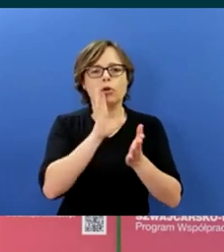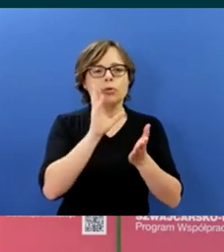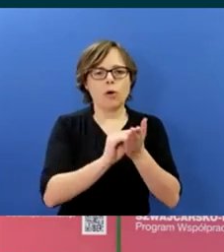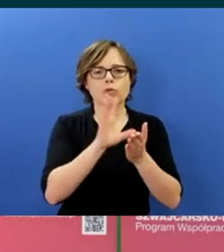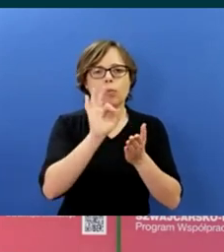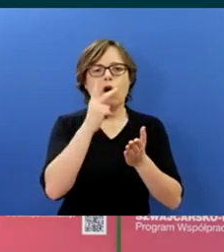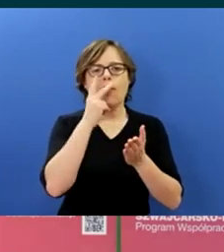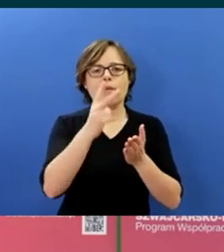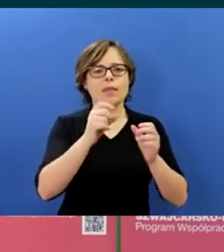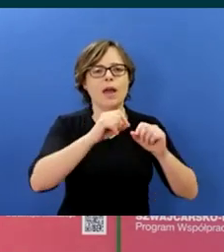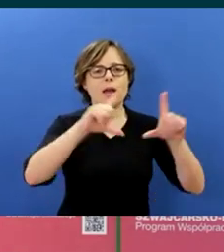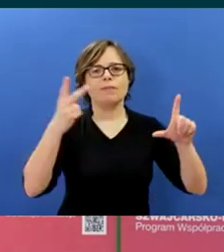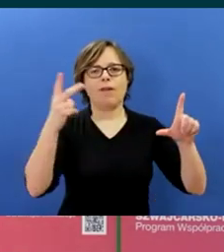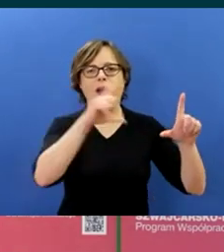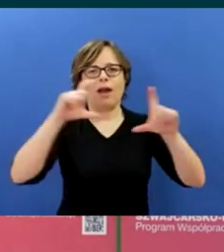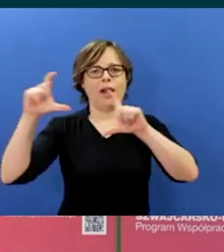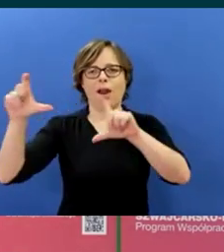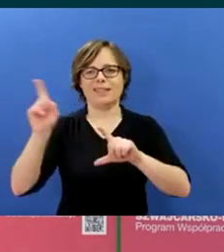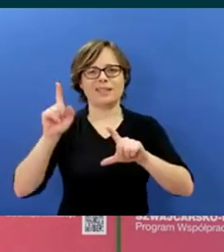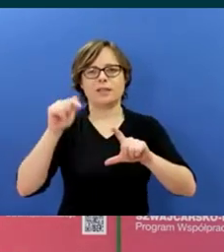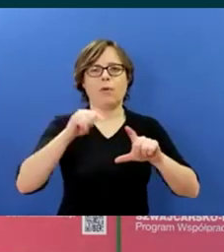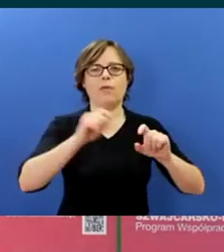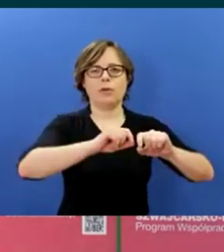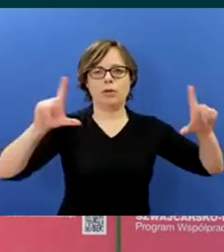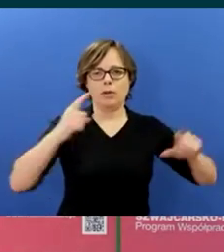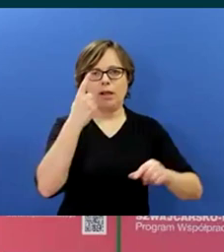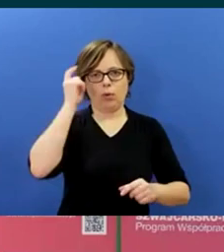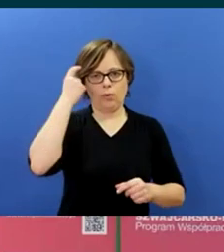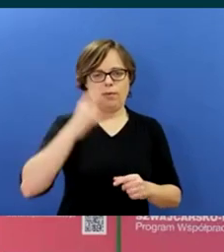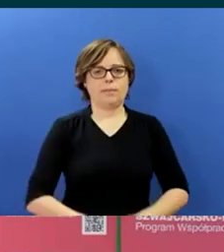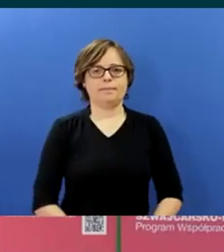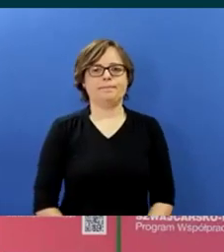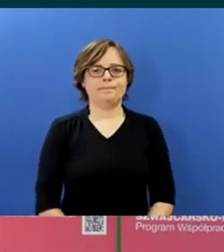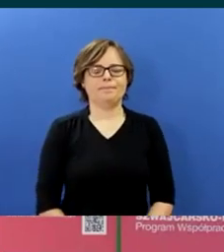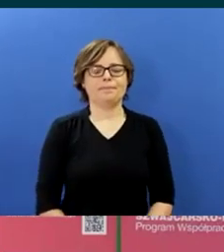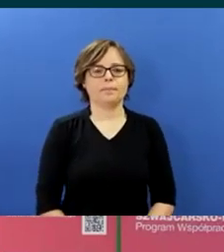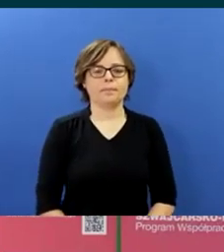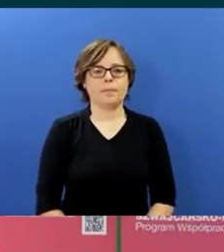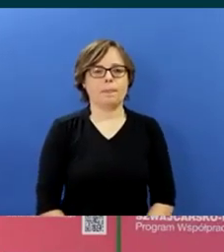the slide and the notes. Oh, okay.